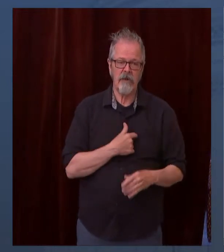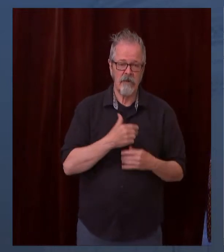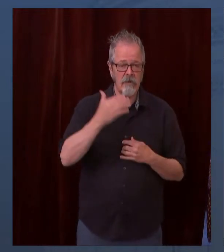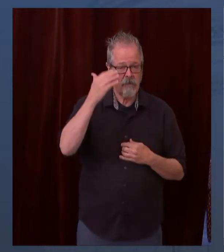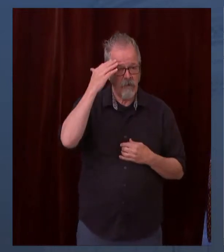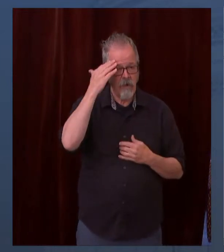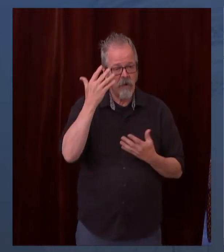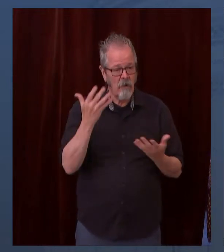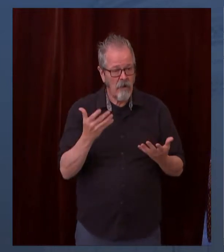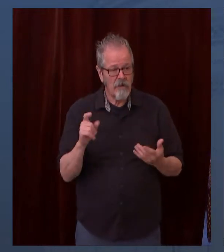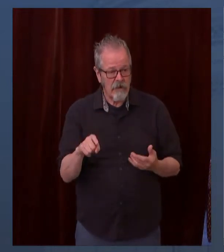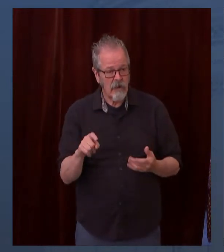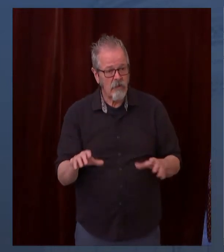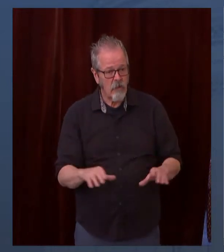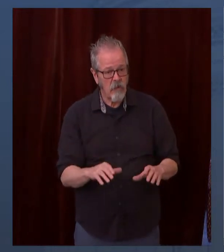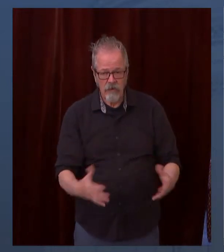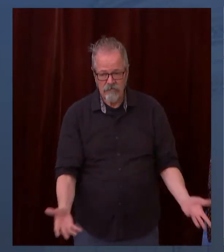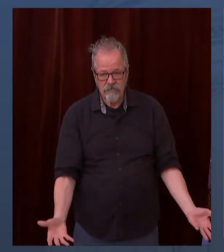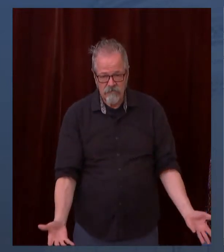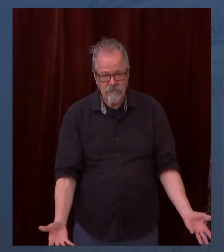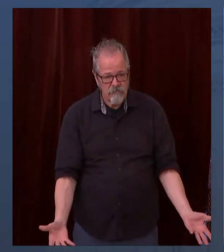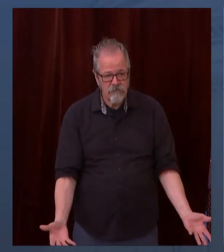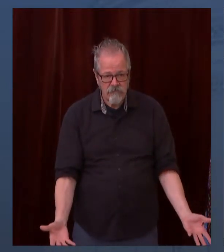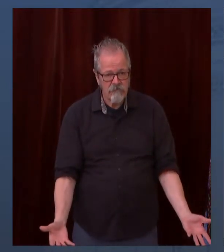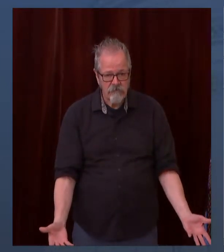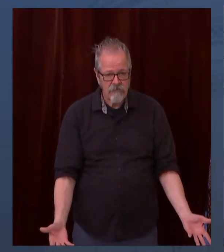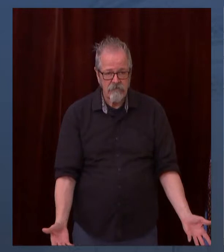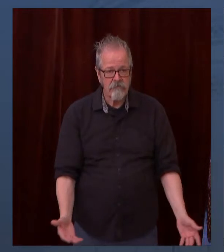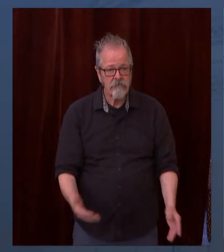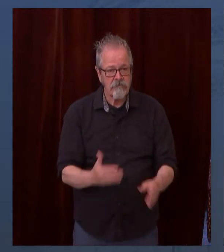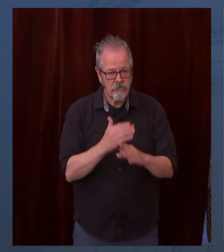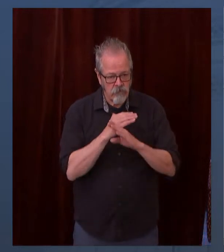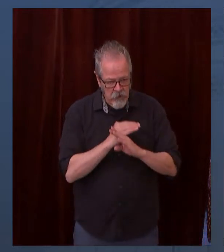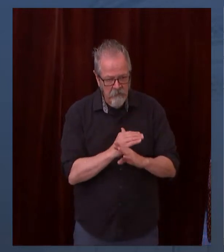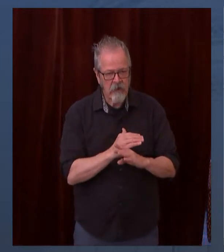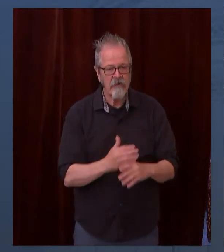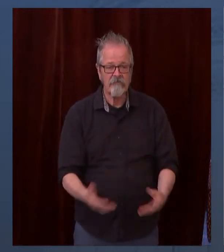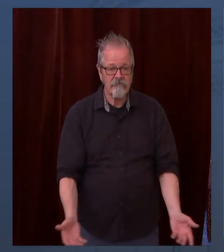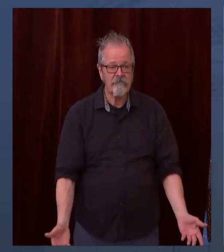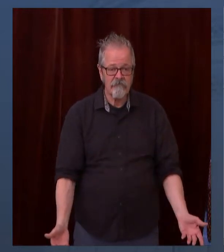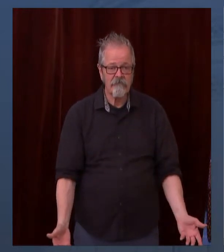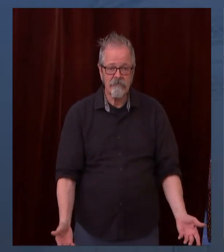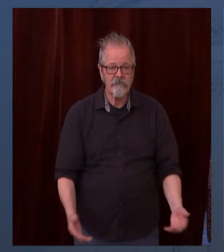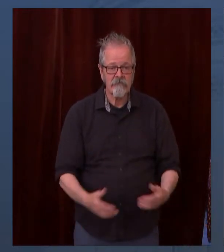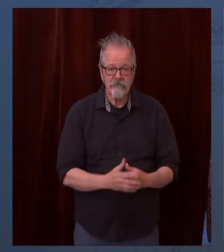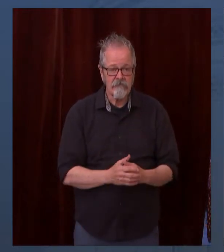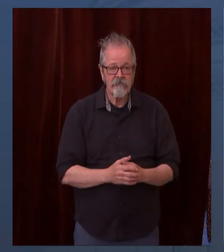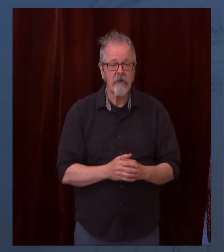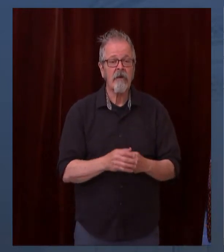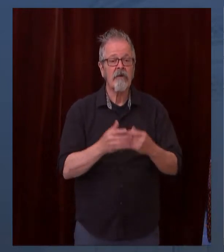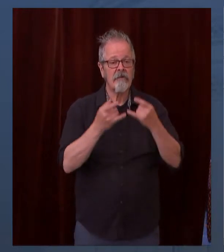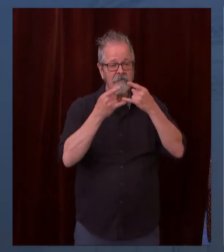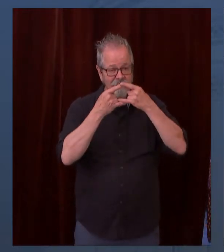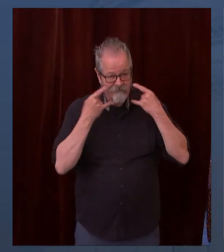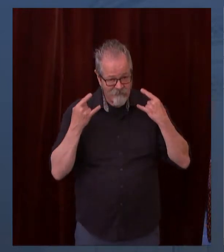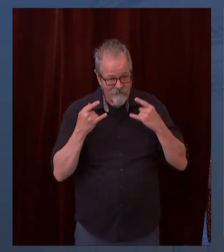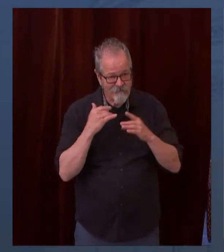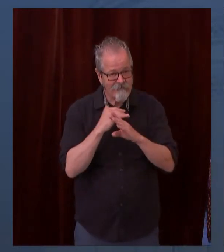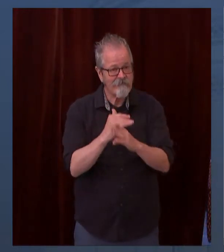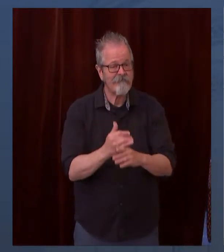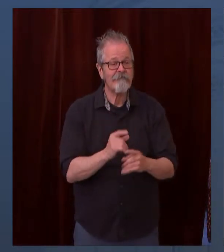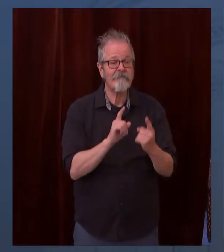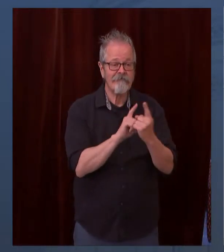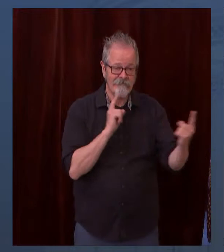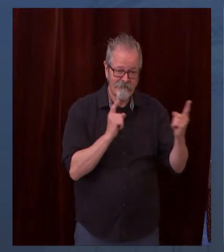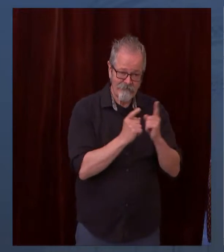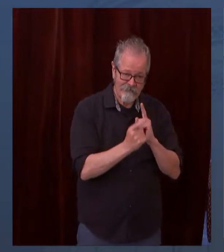do. It's about prevention, absolutely. It's about all those measures, but it's also about vaccinations. And if anyone in